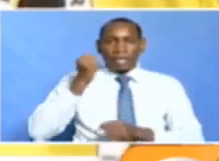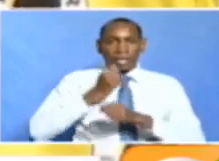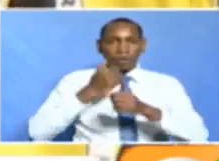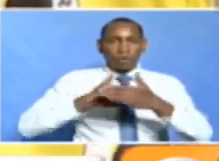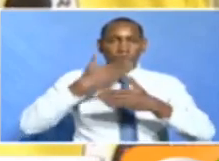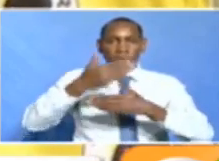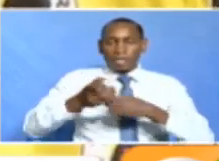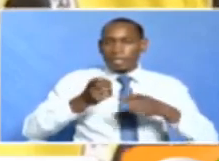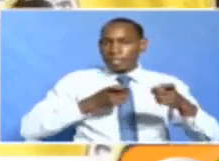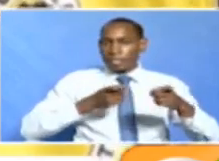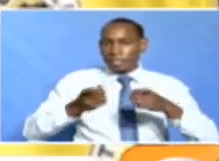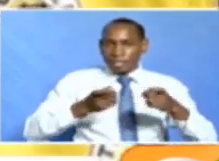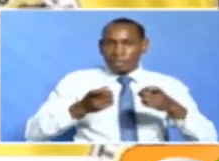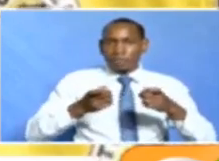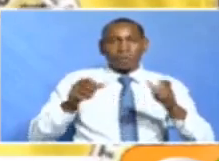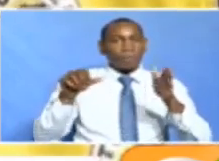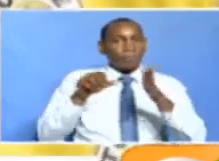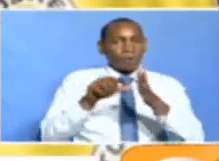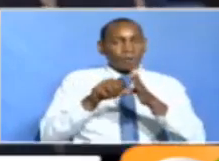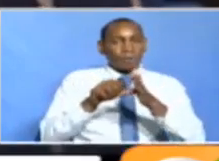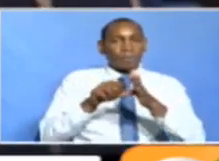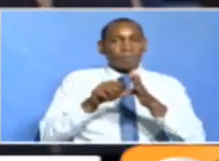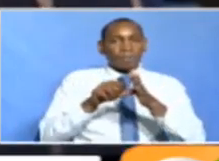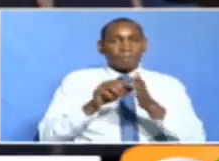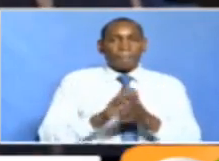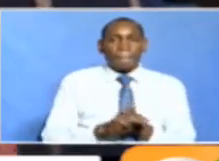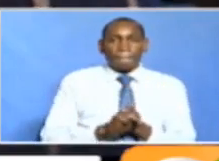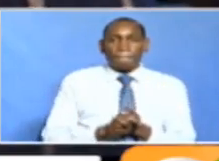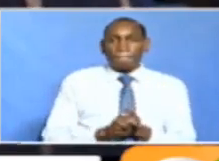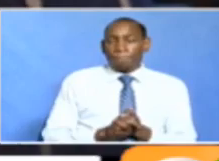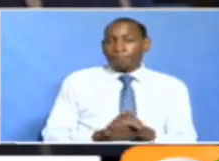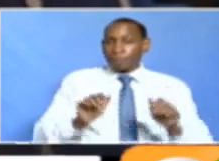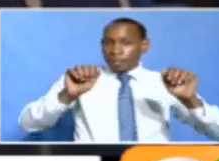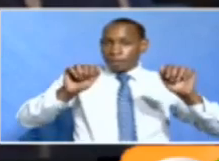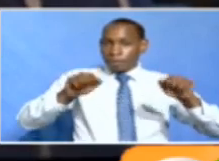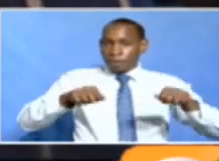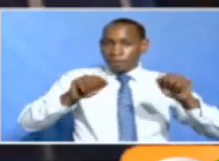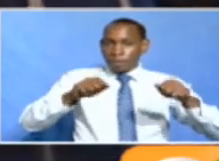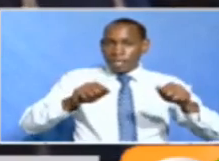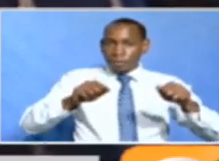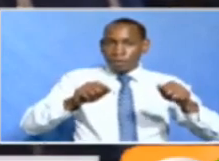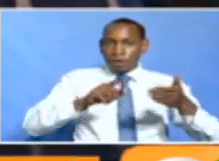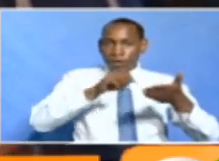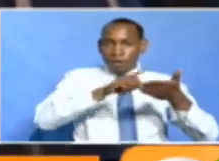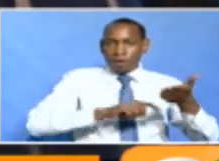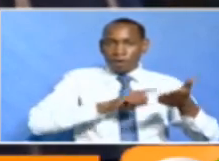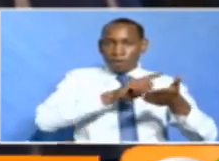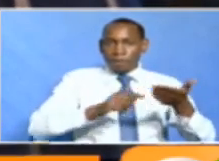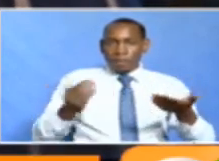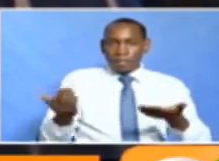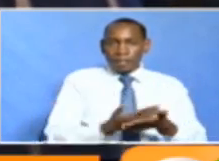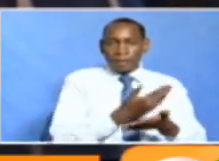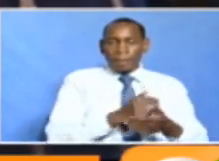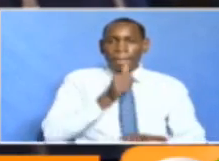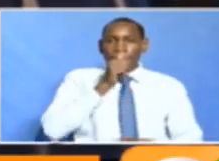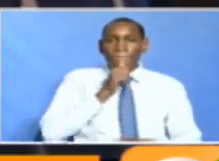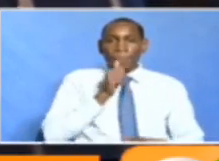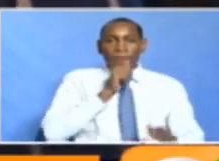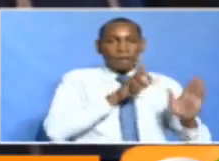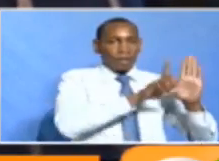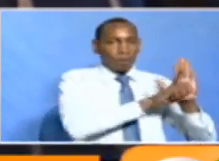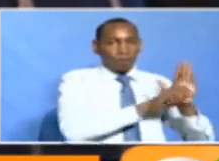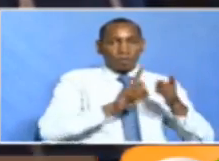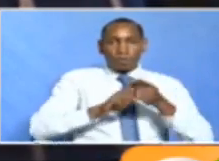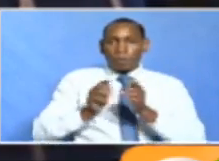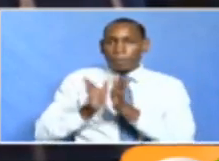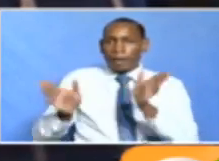to cut the head of this snake off? So in order for that offense to move away from private law into public law, there